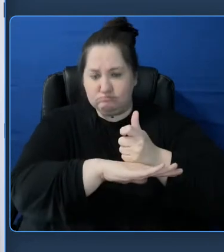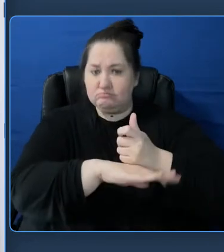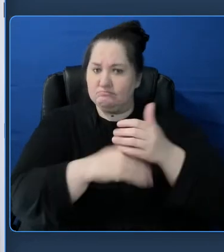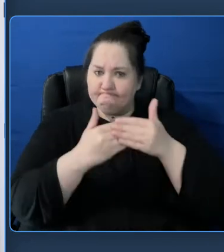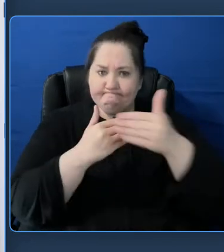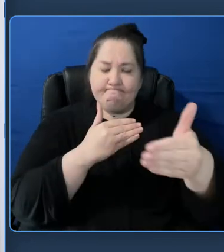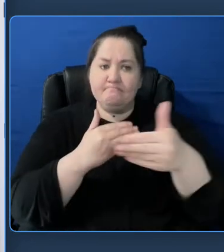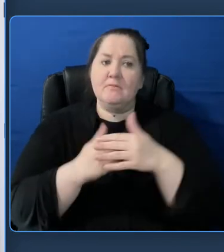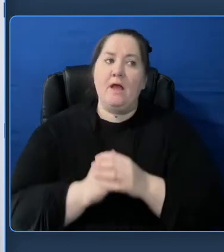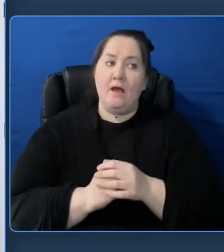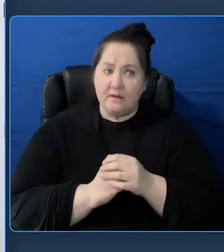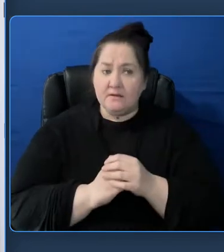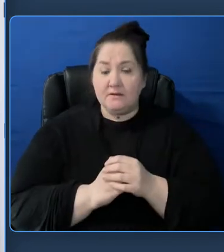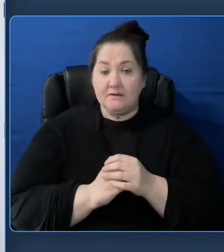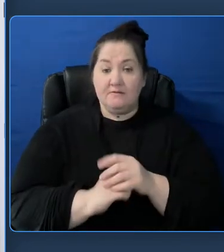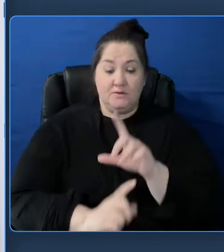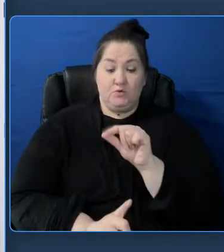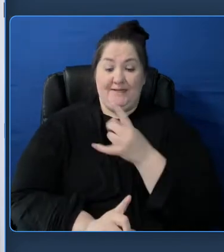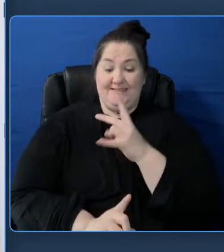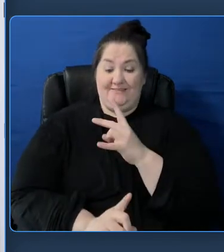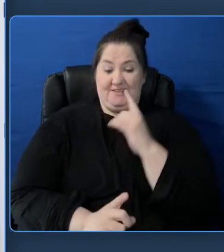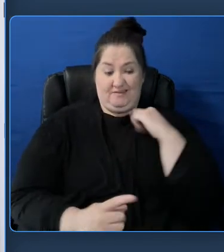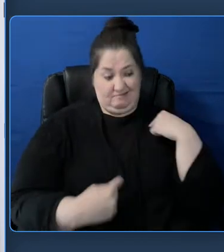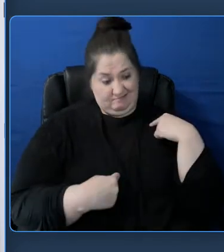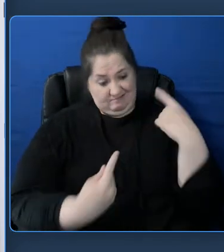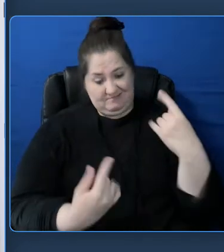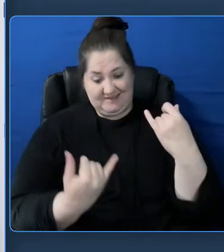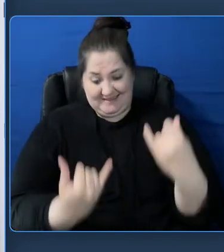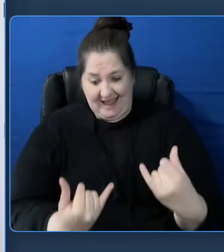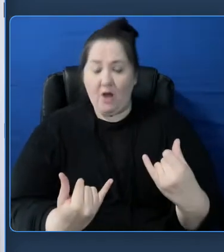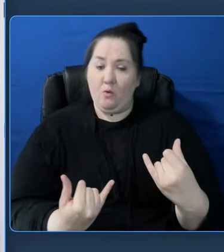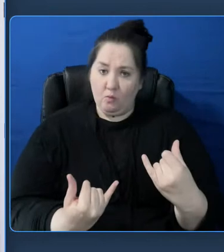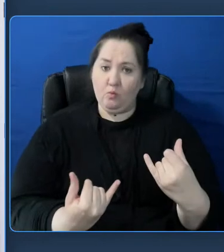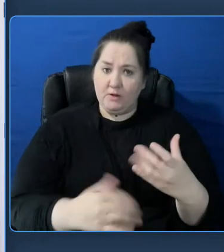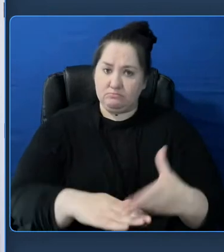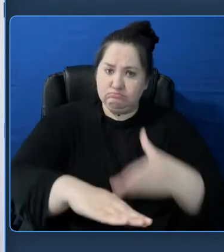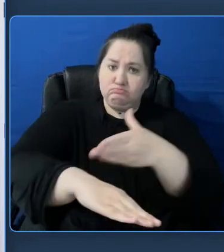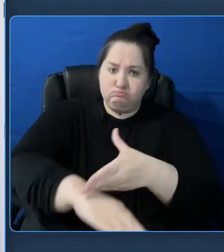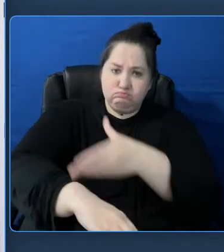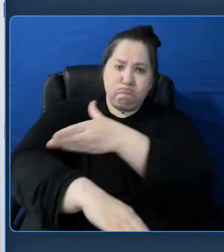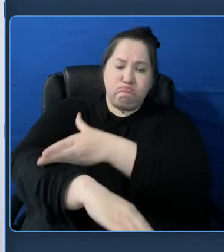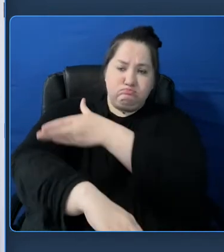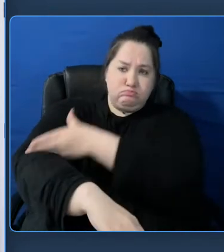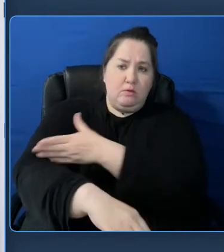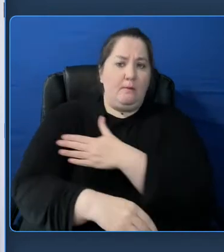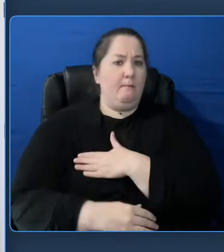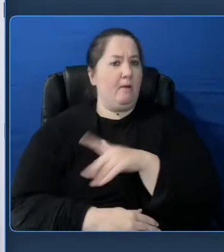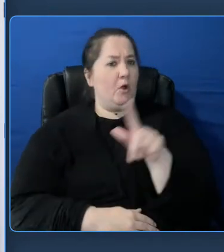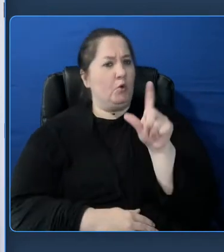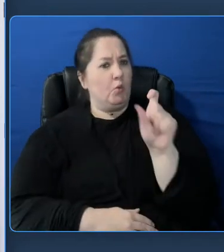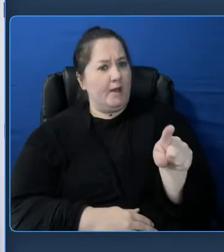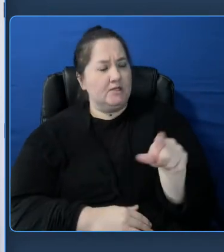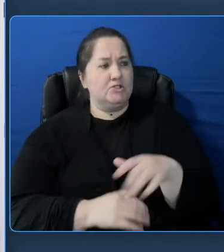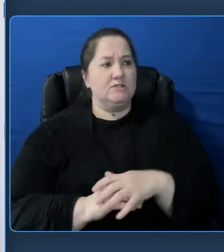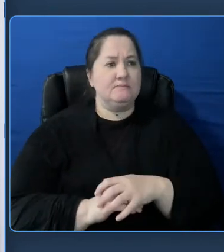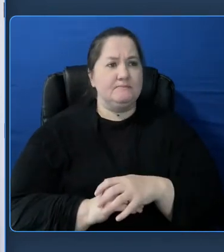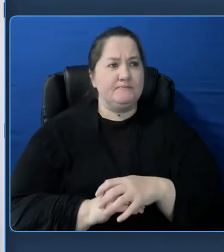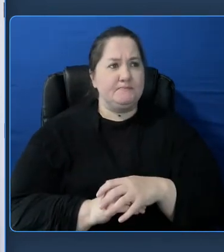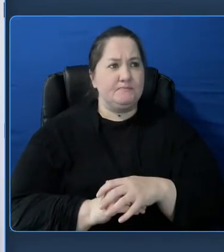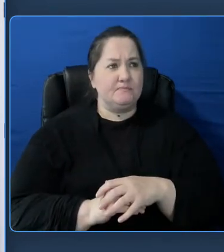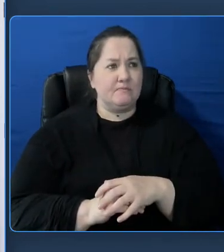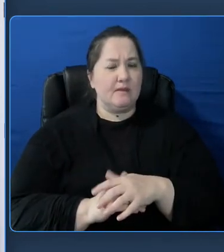know, we've kind of come a long way from 2017 to now. But my question to you for present day